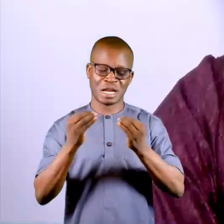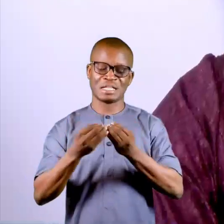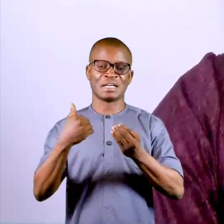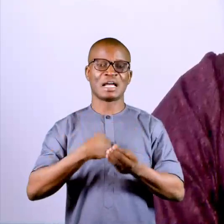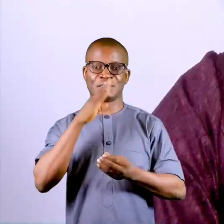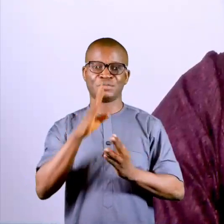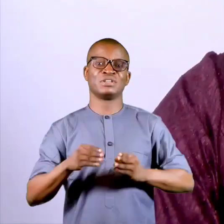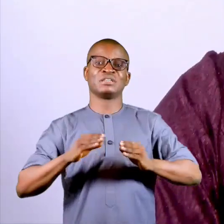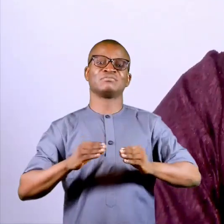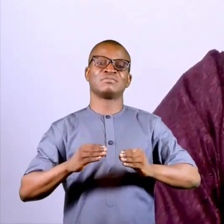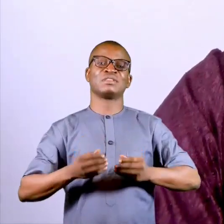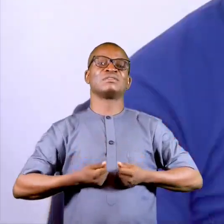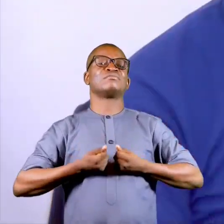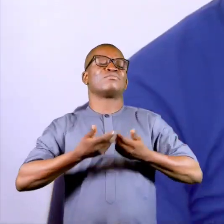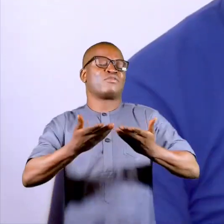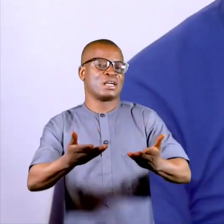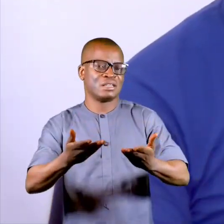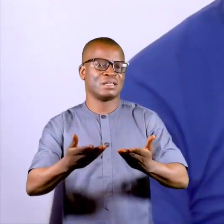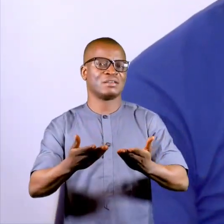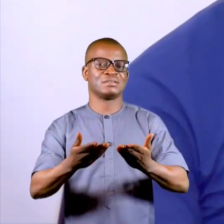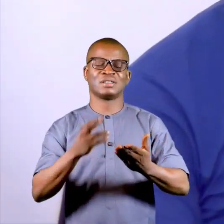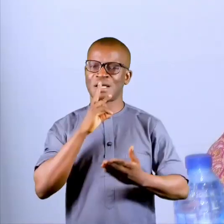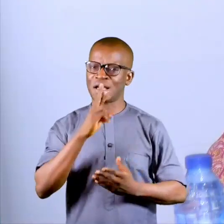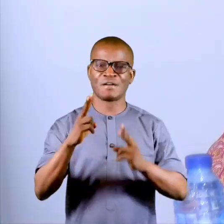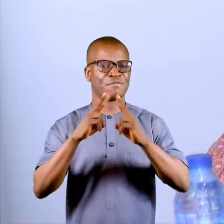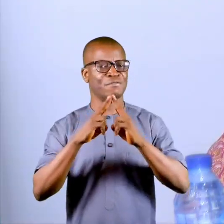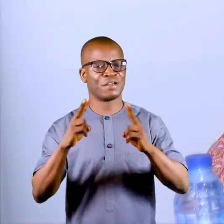been offering has been for free. That is very